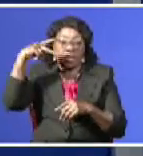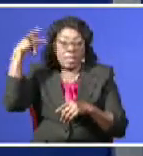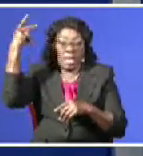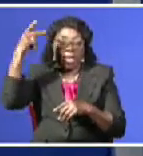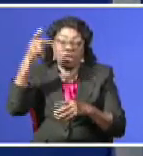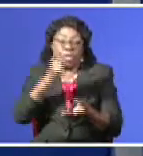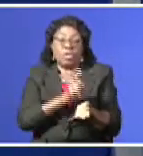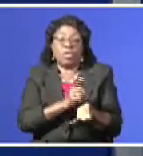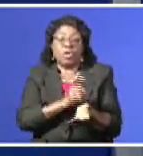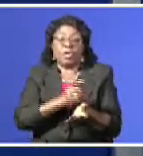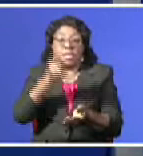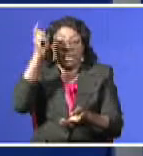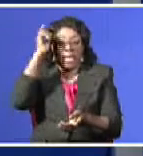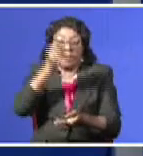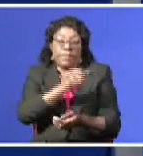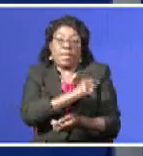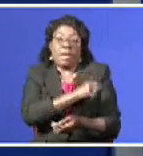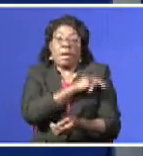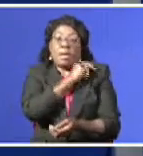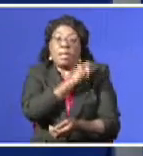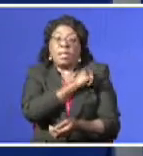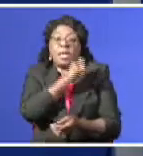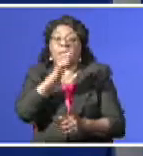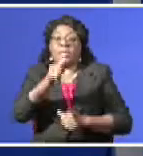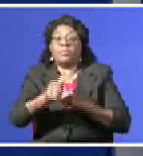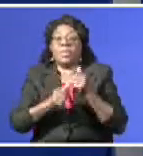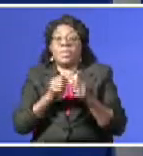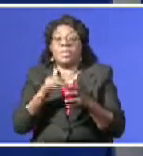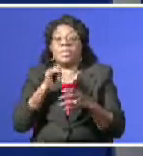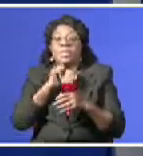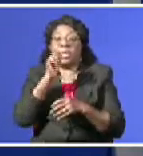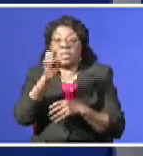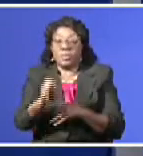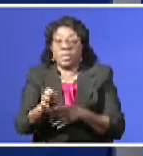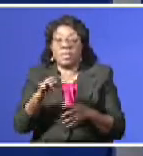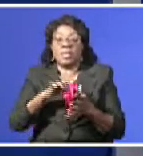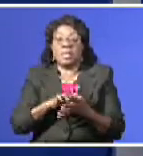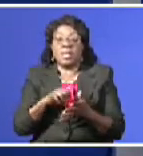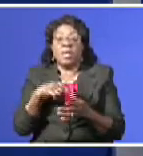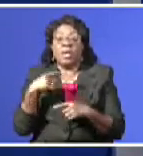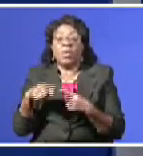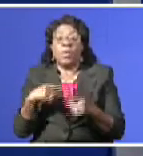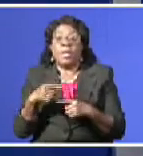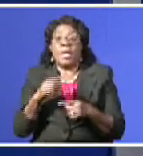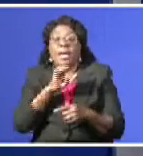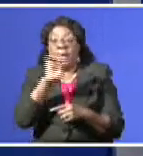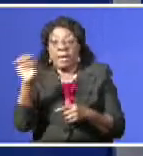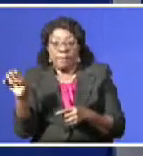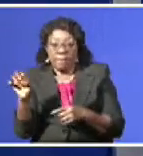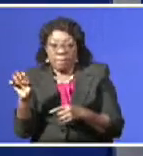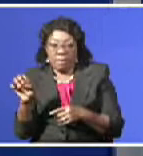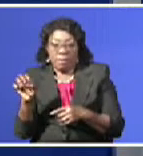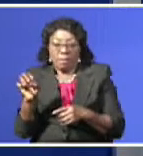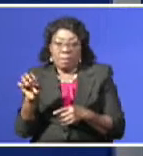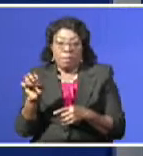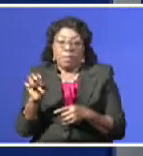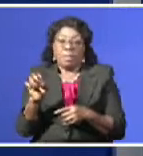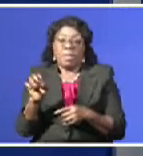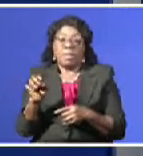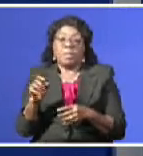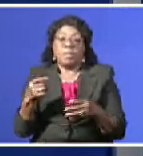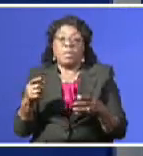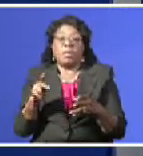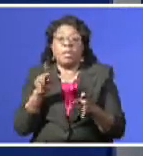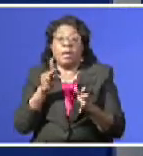Dr. David Allen expressed a fear that whenever homicides decrease, suicides climb. There needs to be